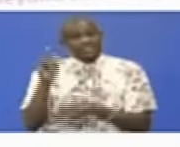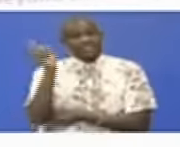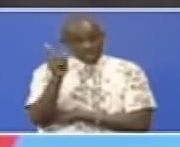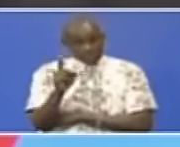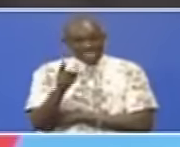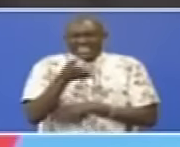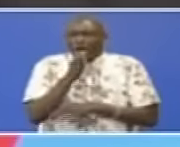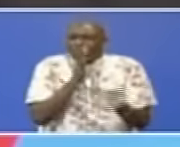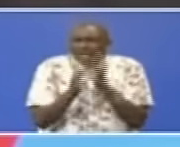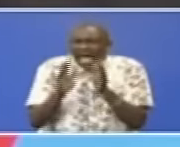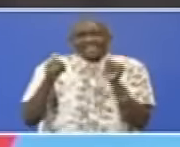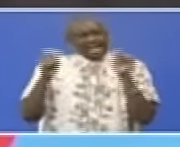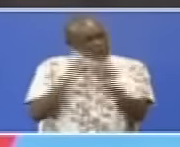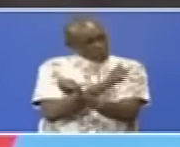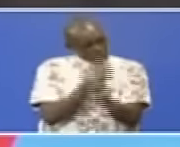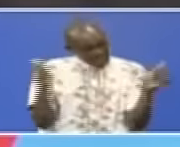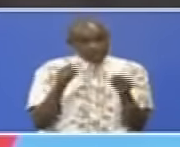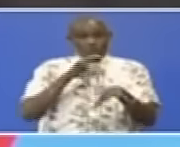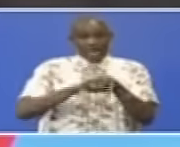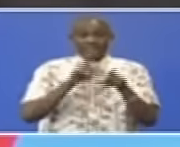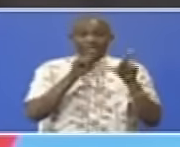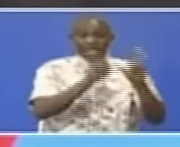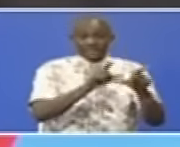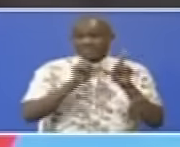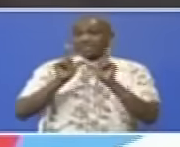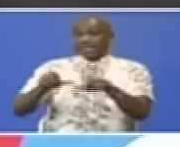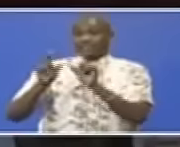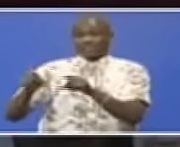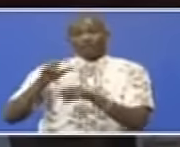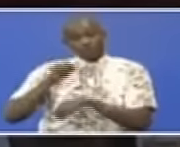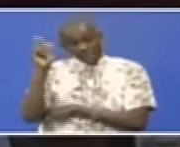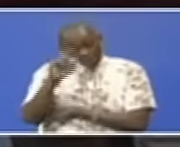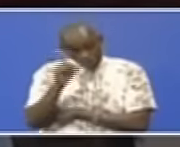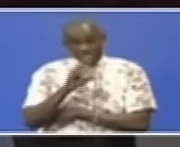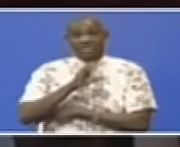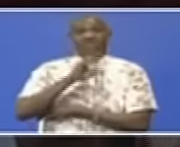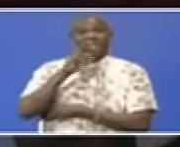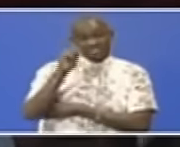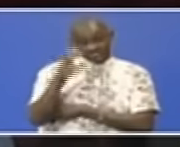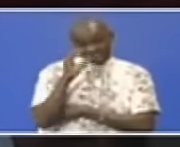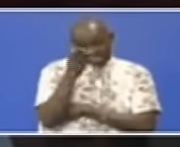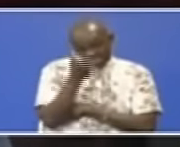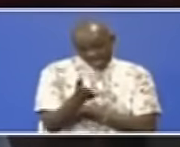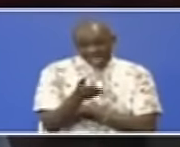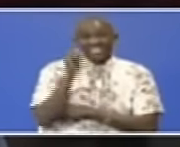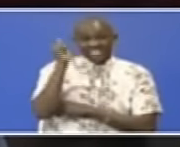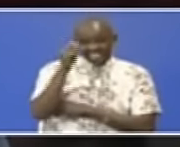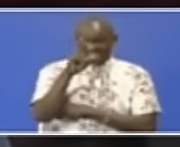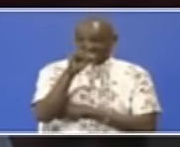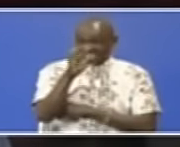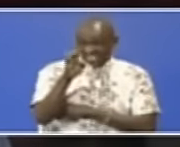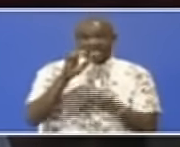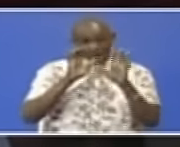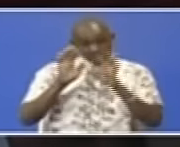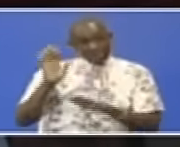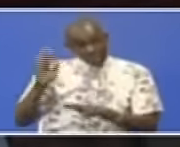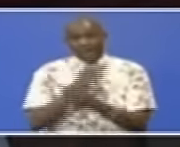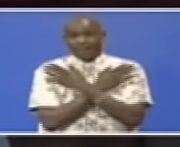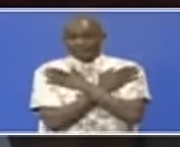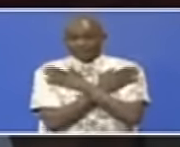are at an advanced stage to acquire licenses for the premises from the Nairobi County Government. Kenya Re is carrying out the campaign in